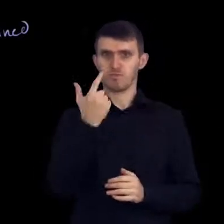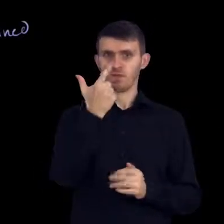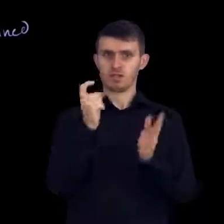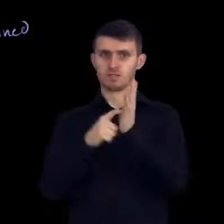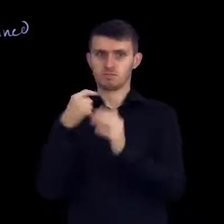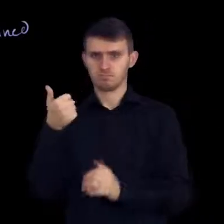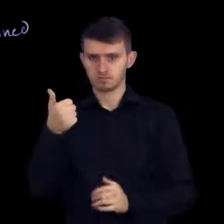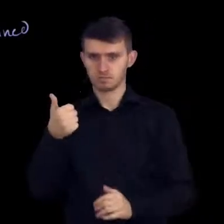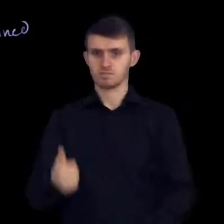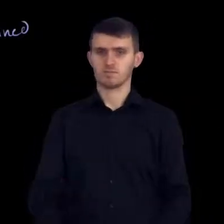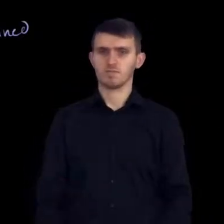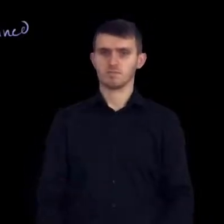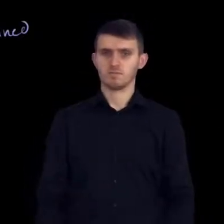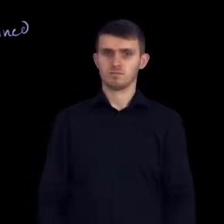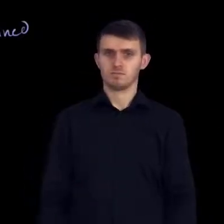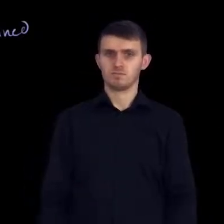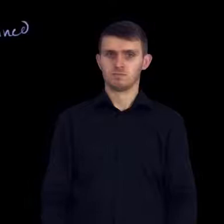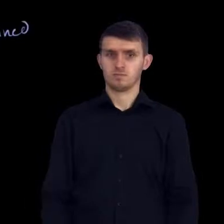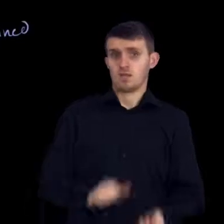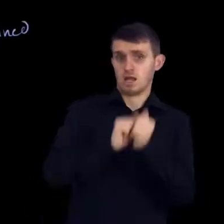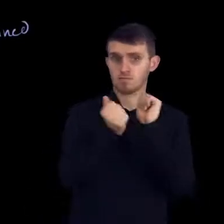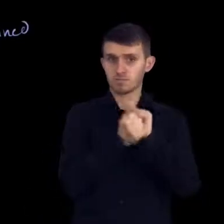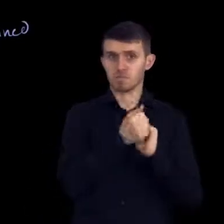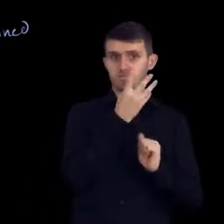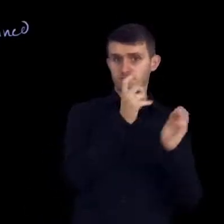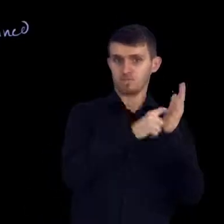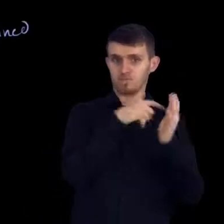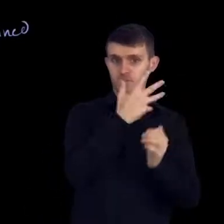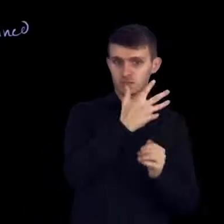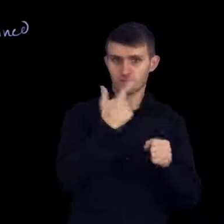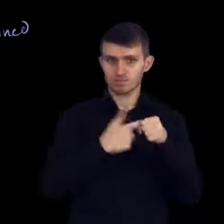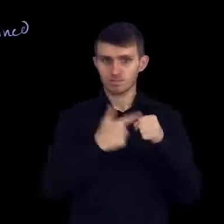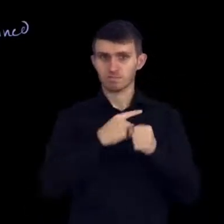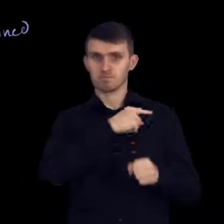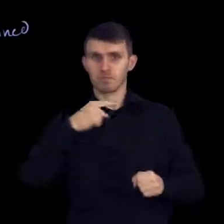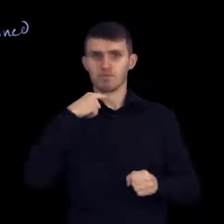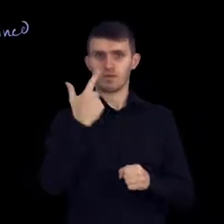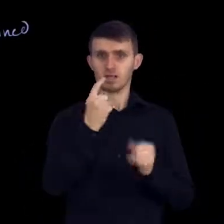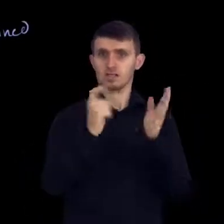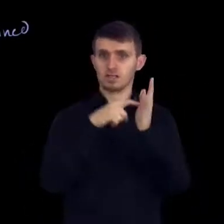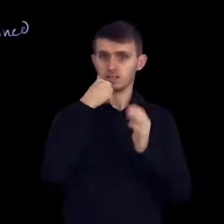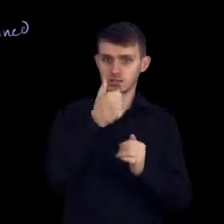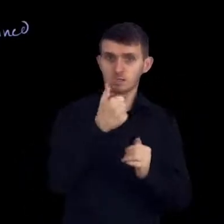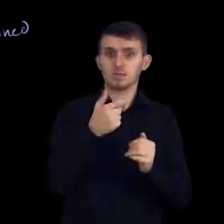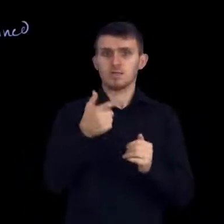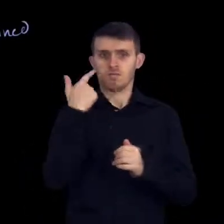5 minus 2 times 1. Or 4 times 5 is 20 minus 2 times